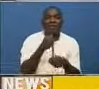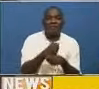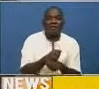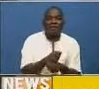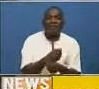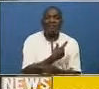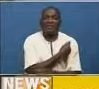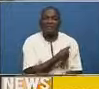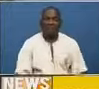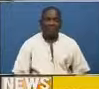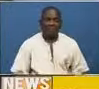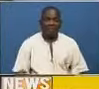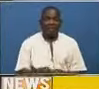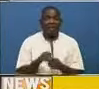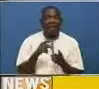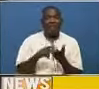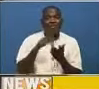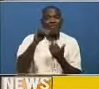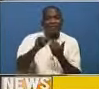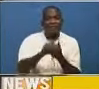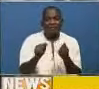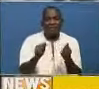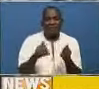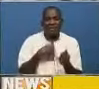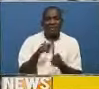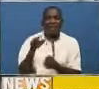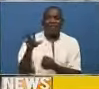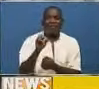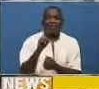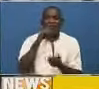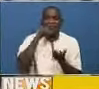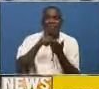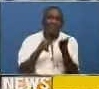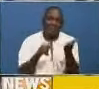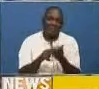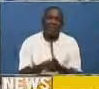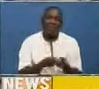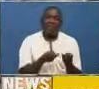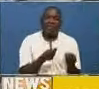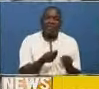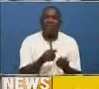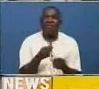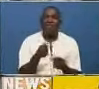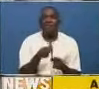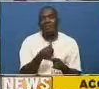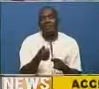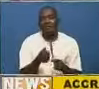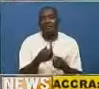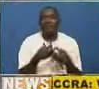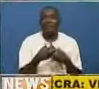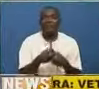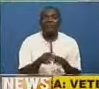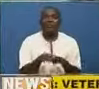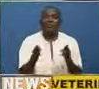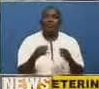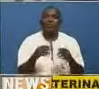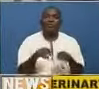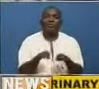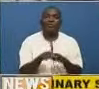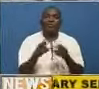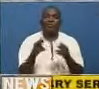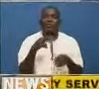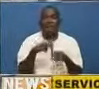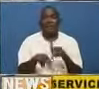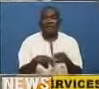the vaccines. The facility is stocked with 500 beds, feeds, incubators, among others. The vaccine will be sold